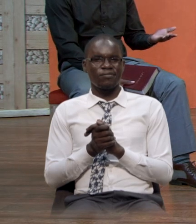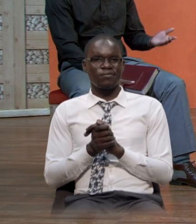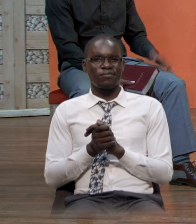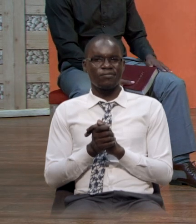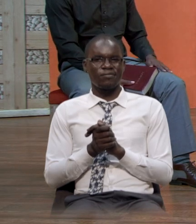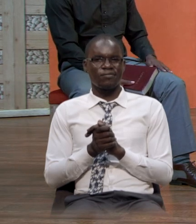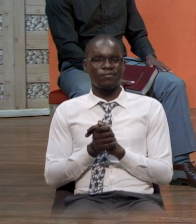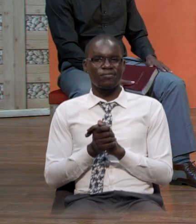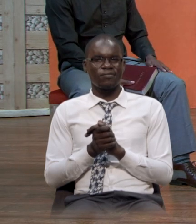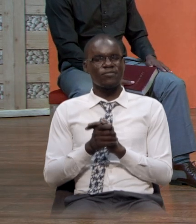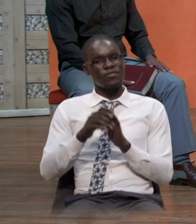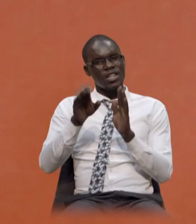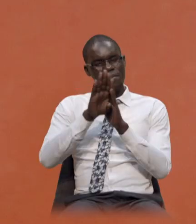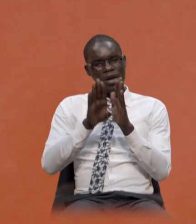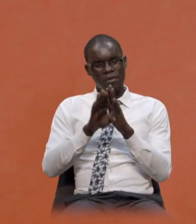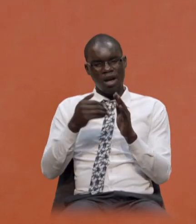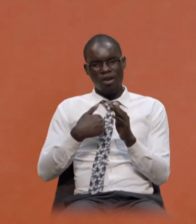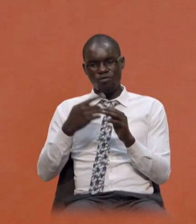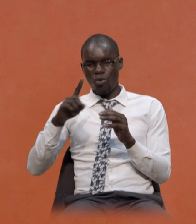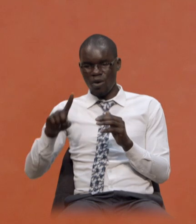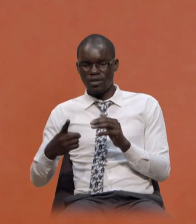it. The Bible has